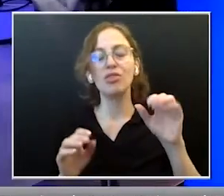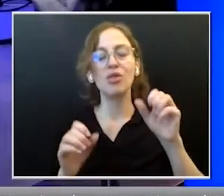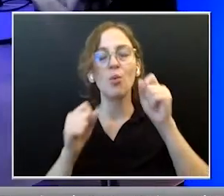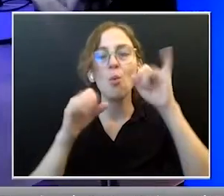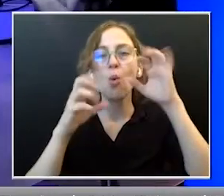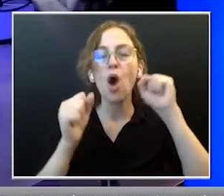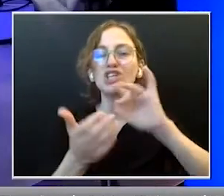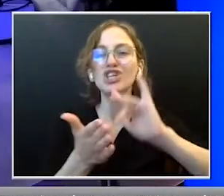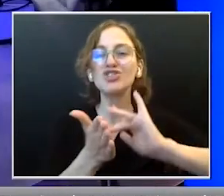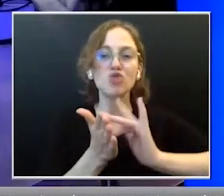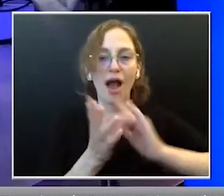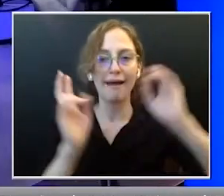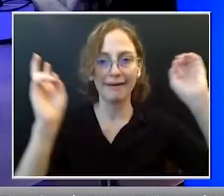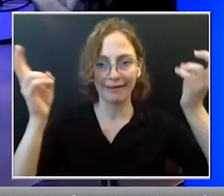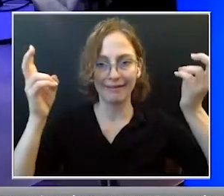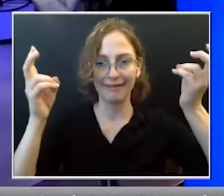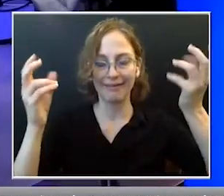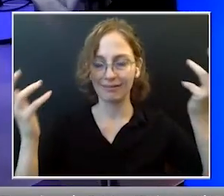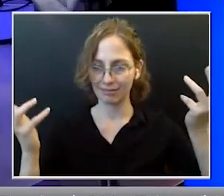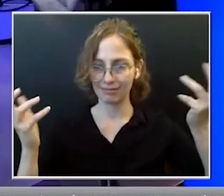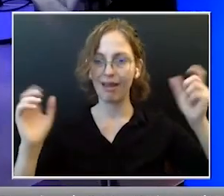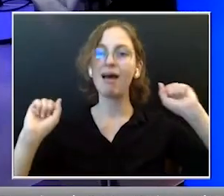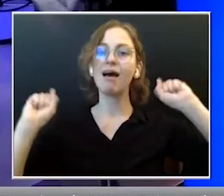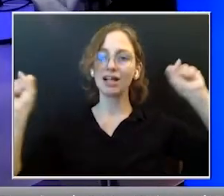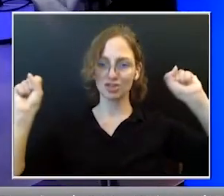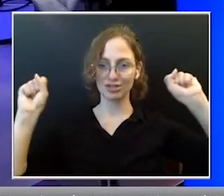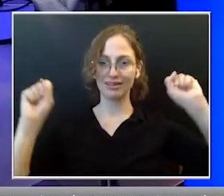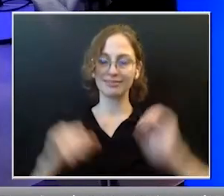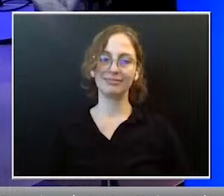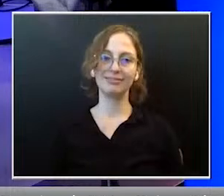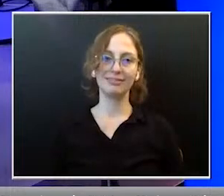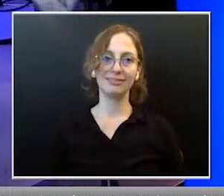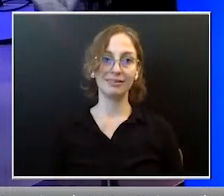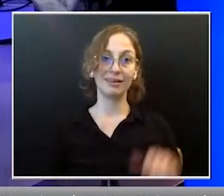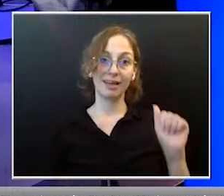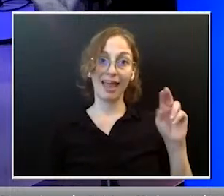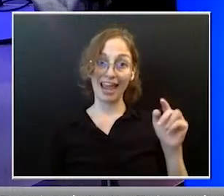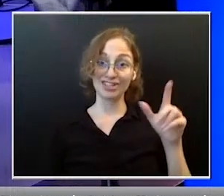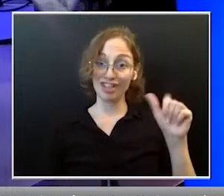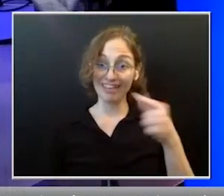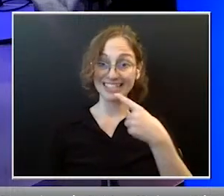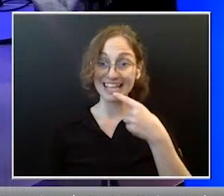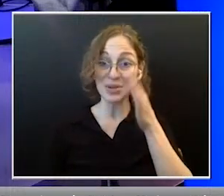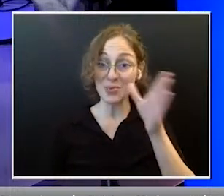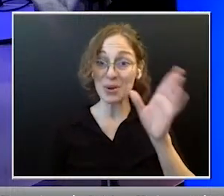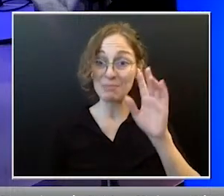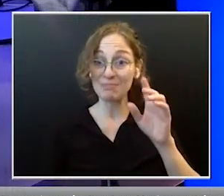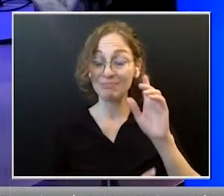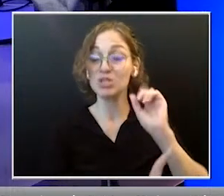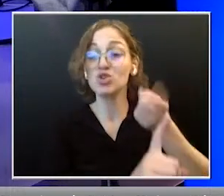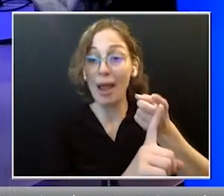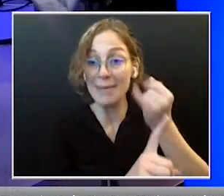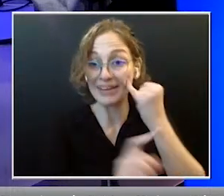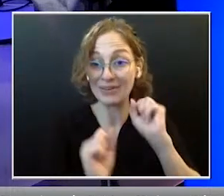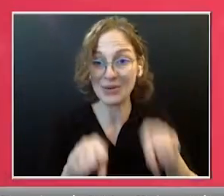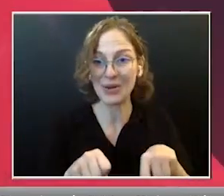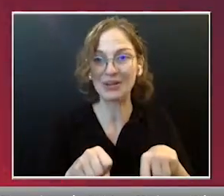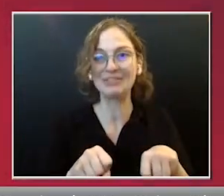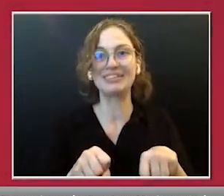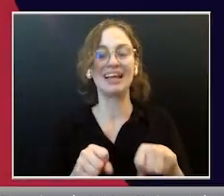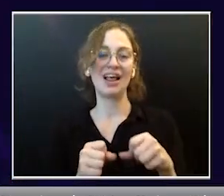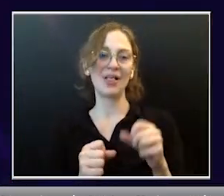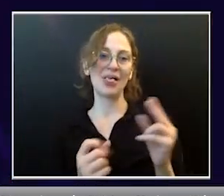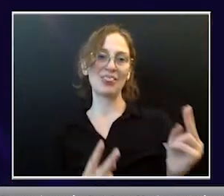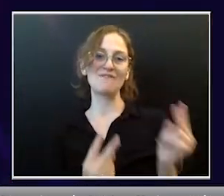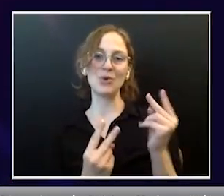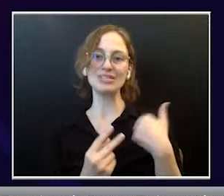it and prescribe it, these doctors, and Angela is saying she sure would. We have lots of questions from our viewers, and again, we want to